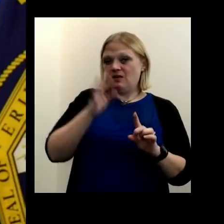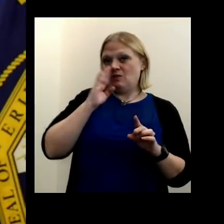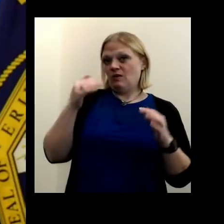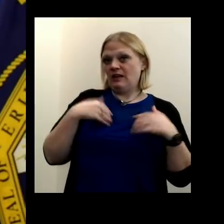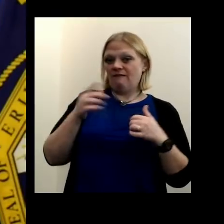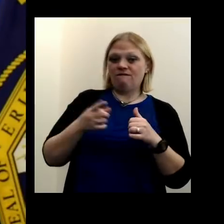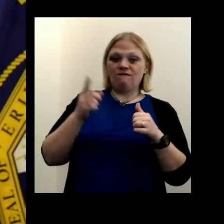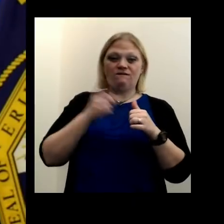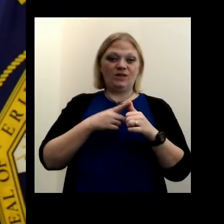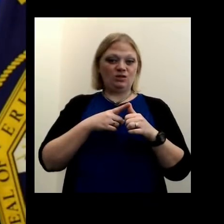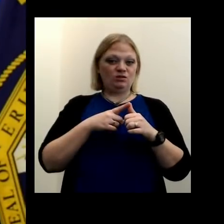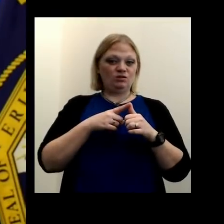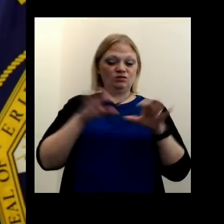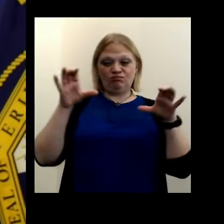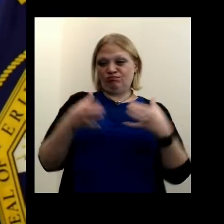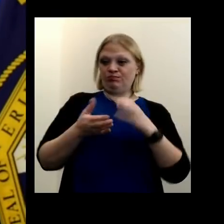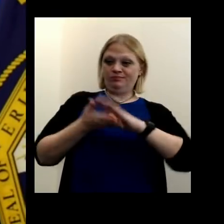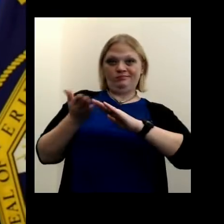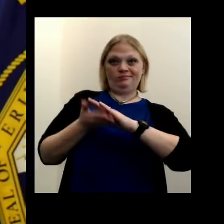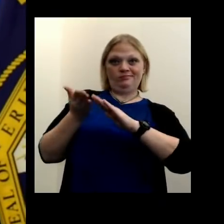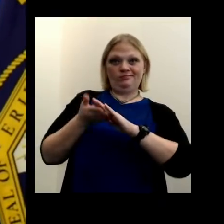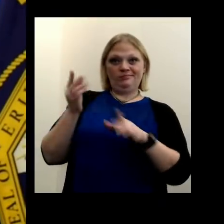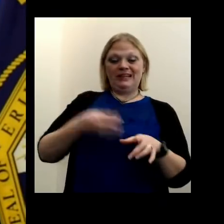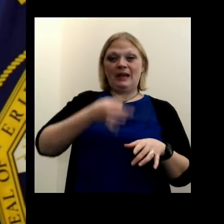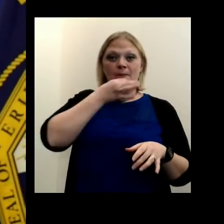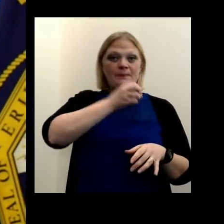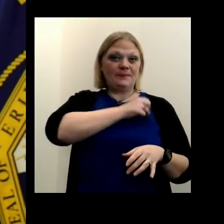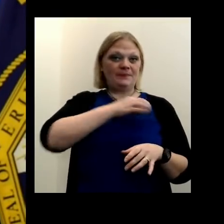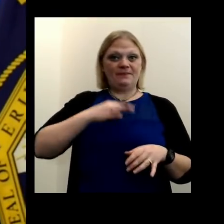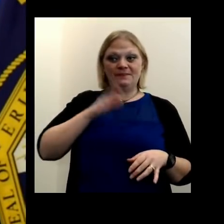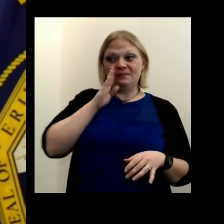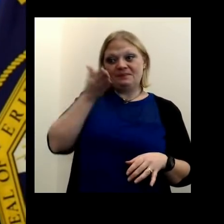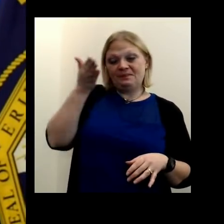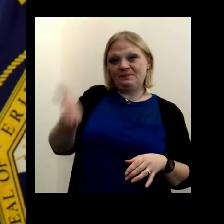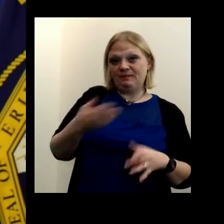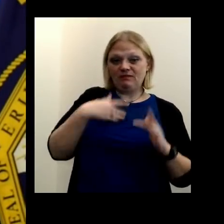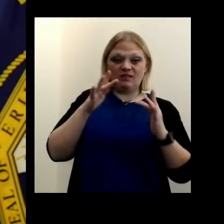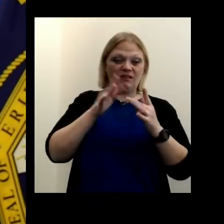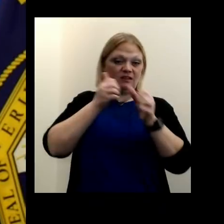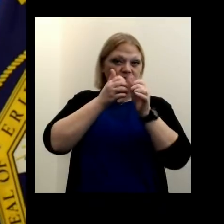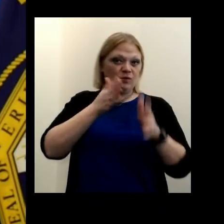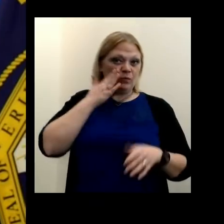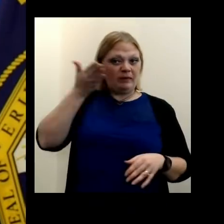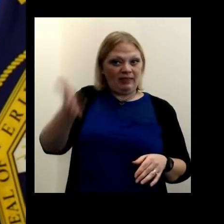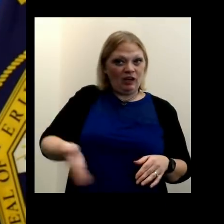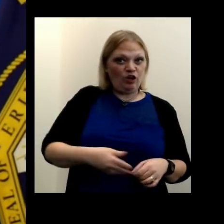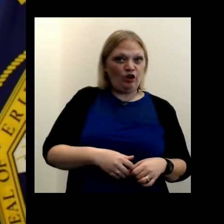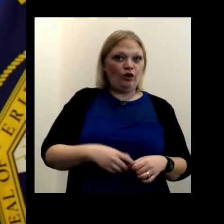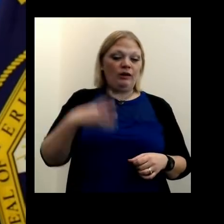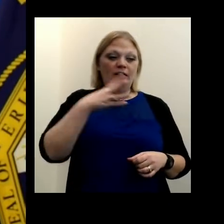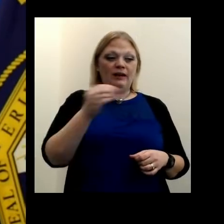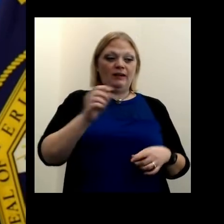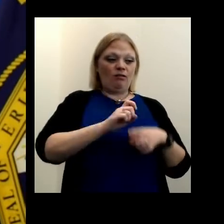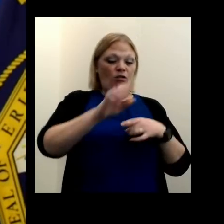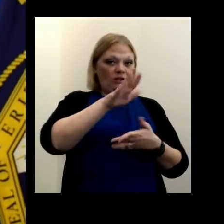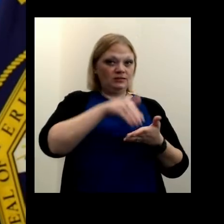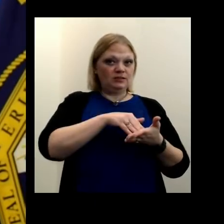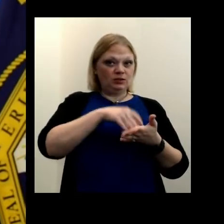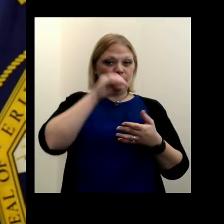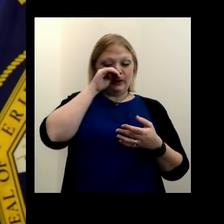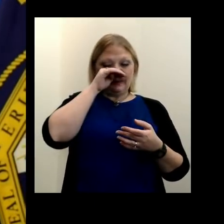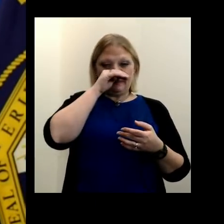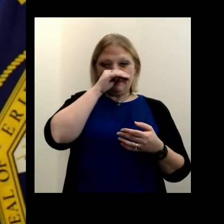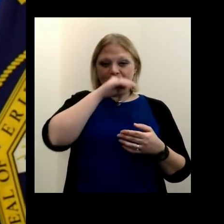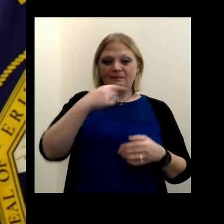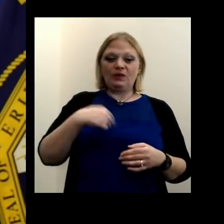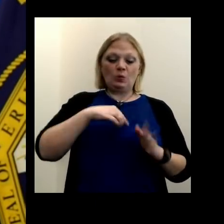of operations running there. Our epidemiological staff will be there. Our contact tracers will be there, and our call center. And the thing about